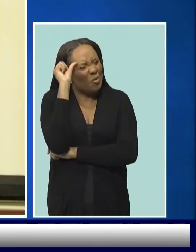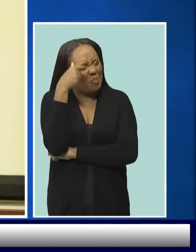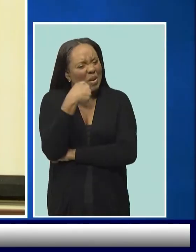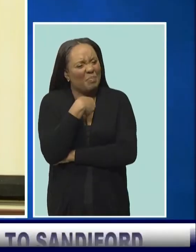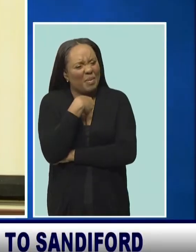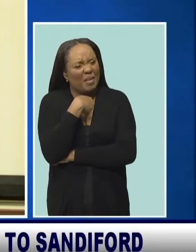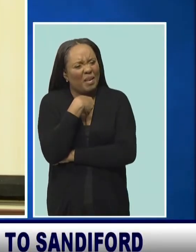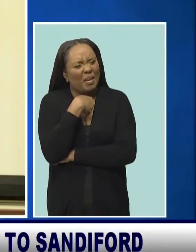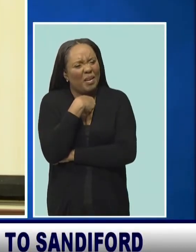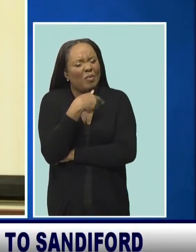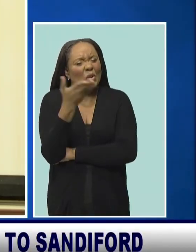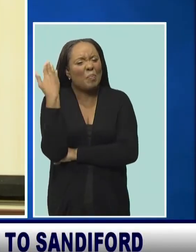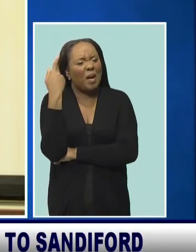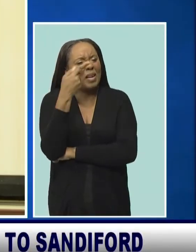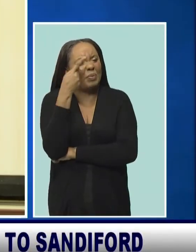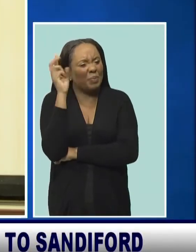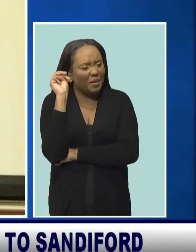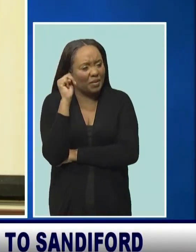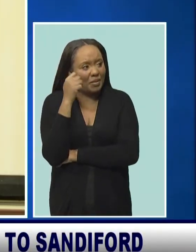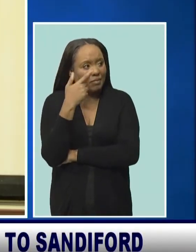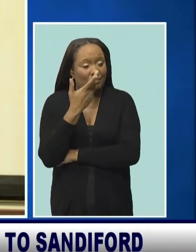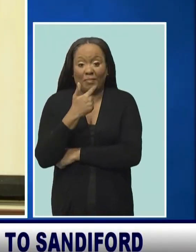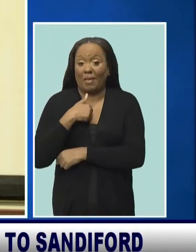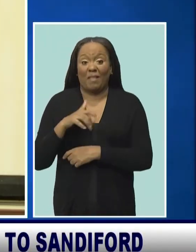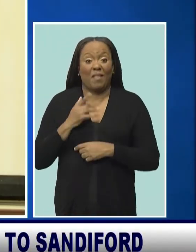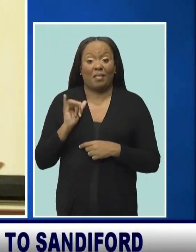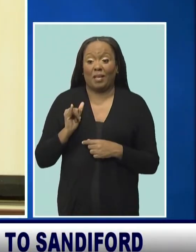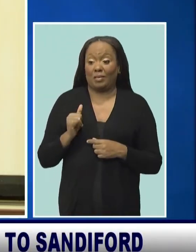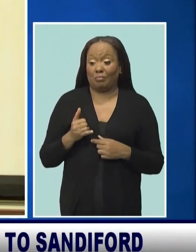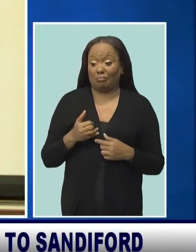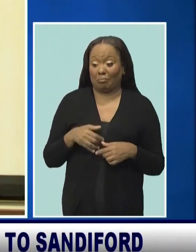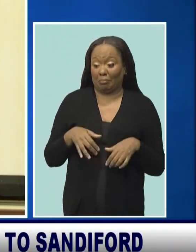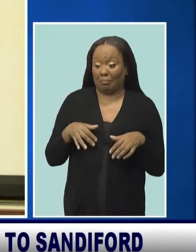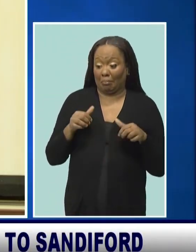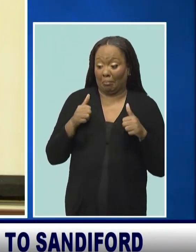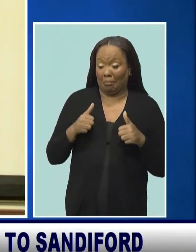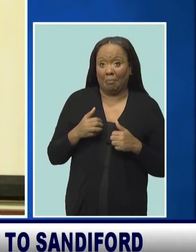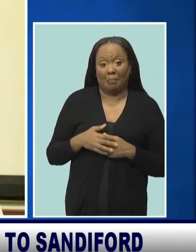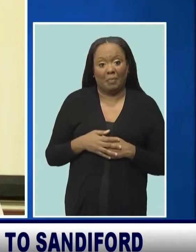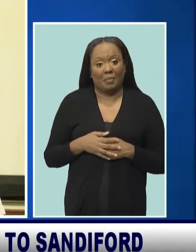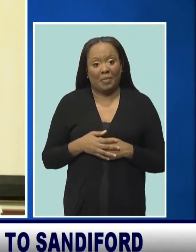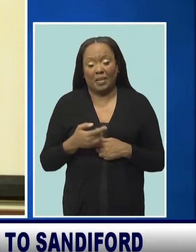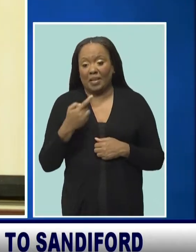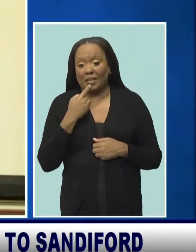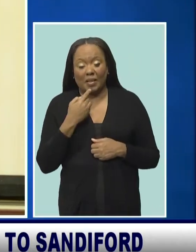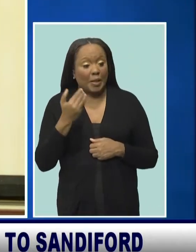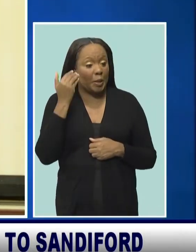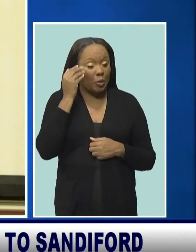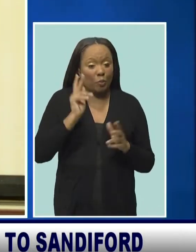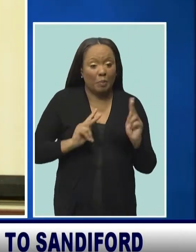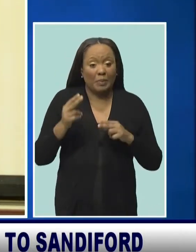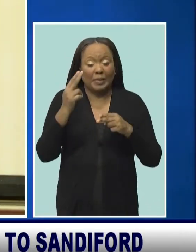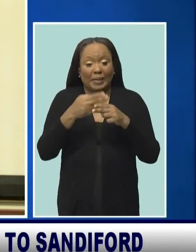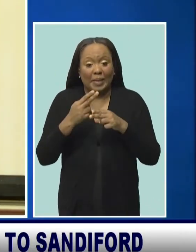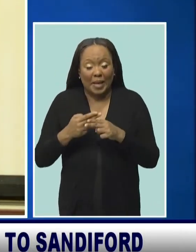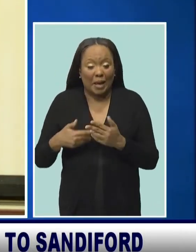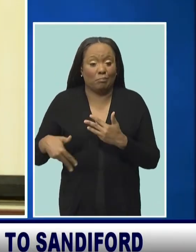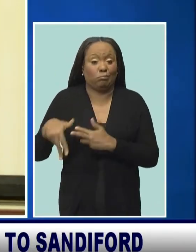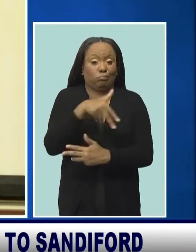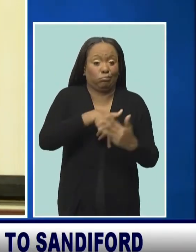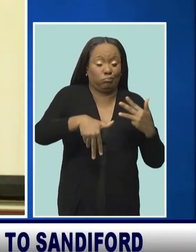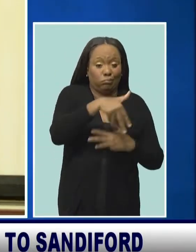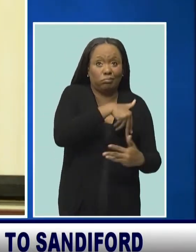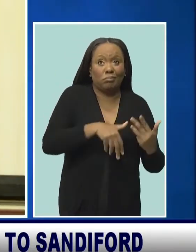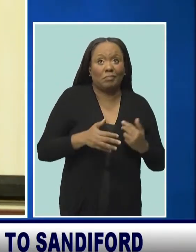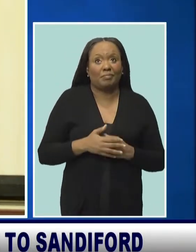And it was a comparison that, to me, was a compliment, because they would always say he spent a lot of time in the constituency, he knew everybody by name, and so on. There's